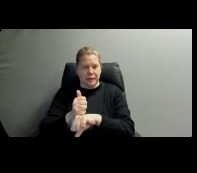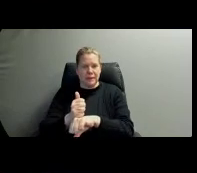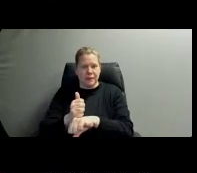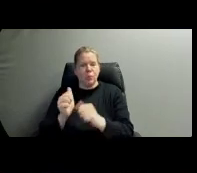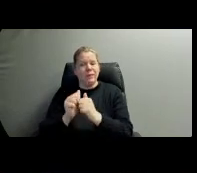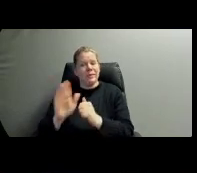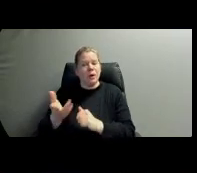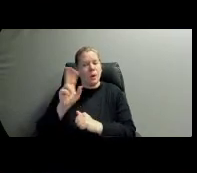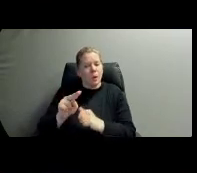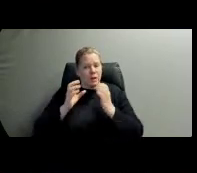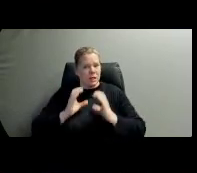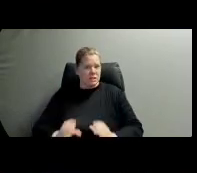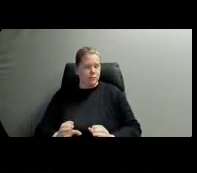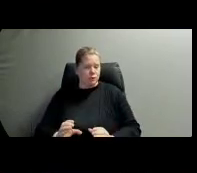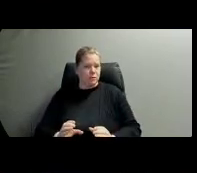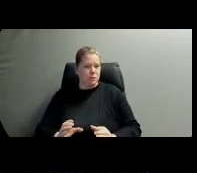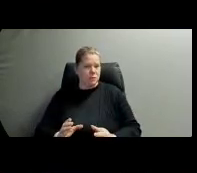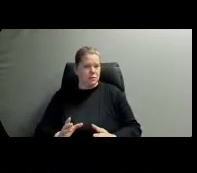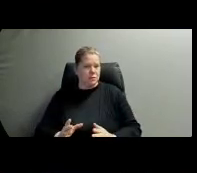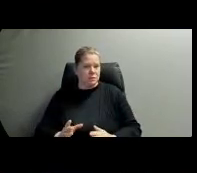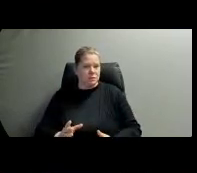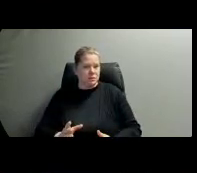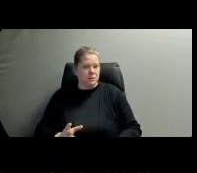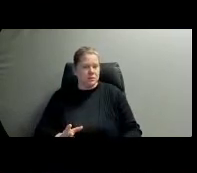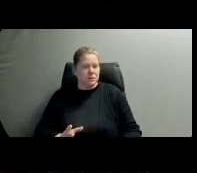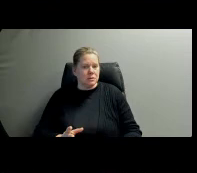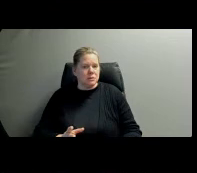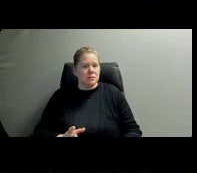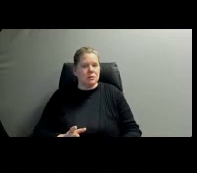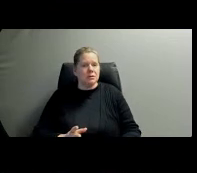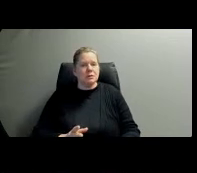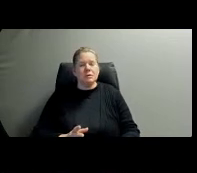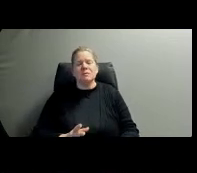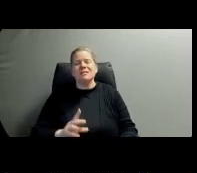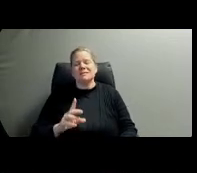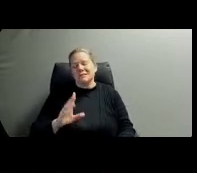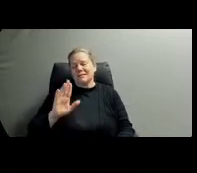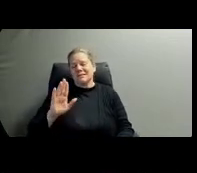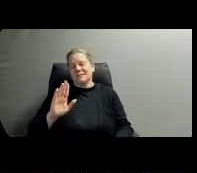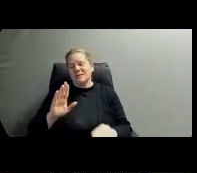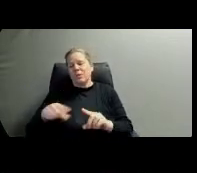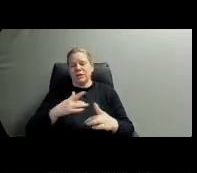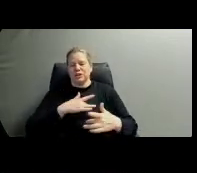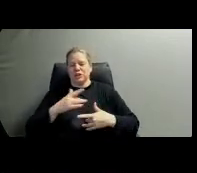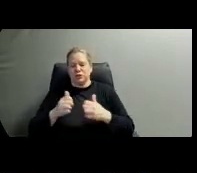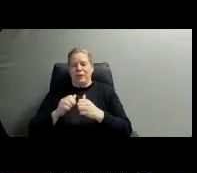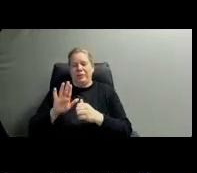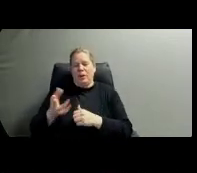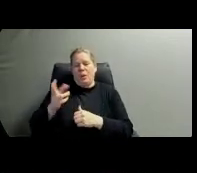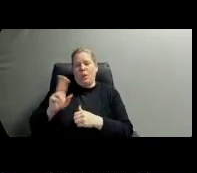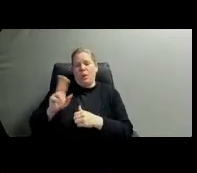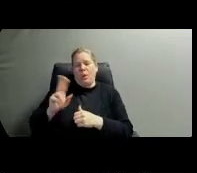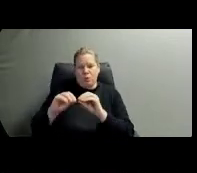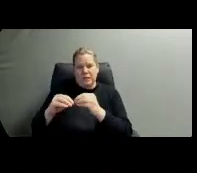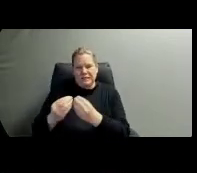because now all the legal concerns are just within the particular organization. So that is more of a feasible solution, and a lot